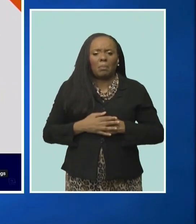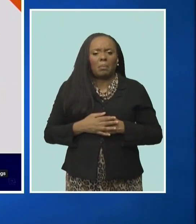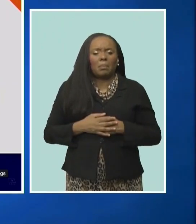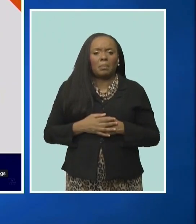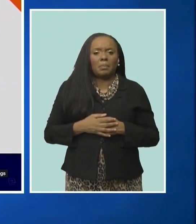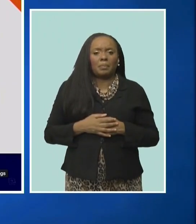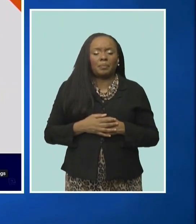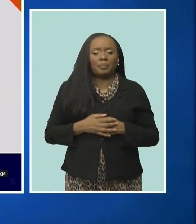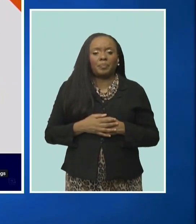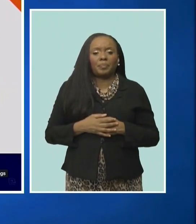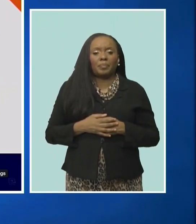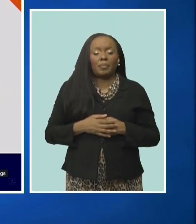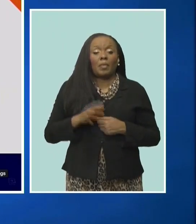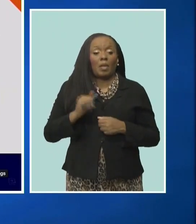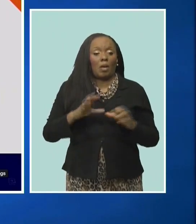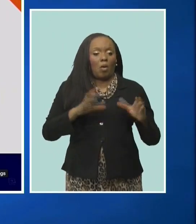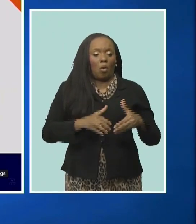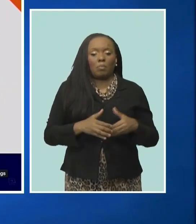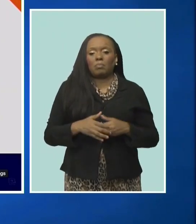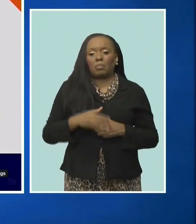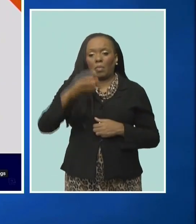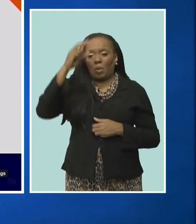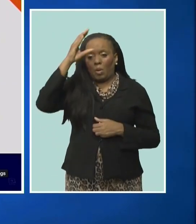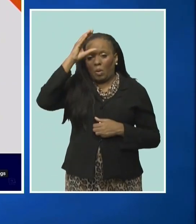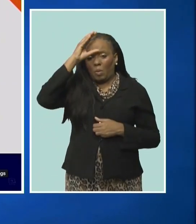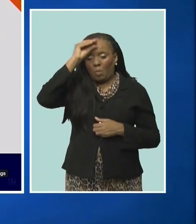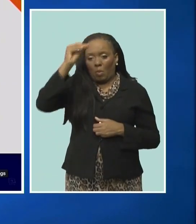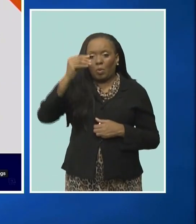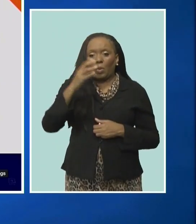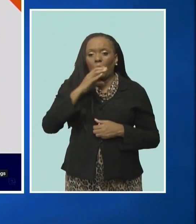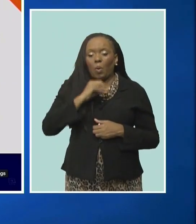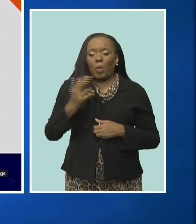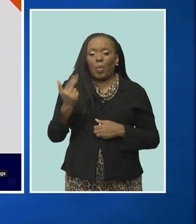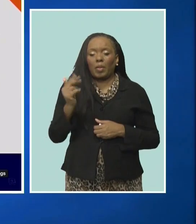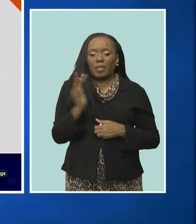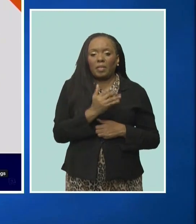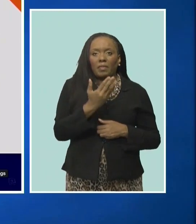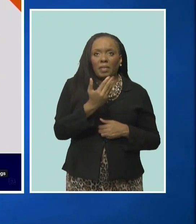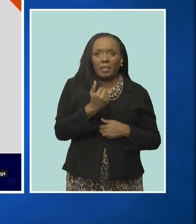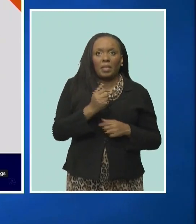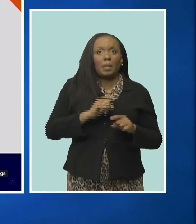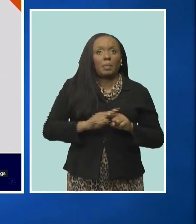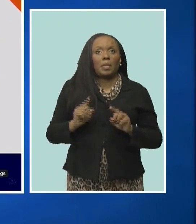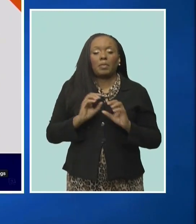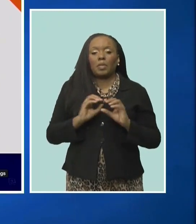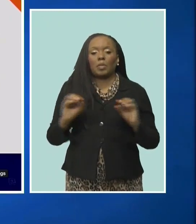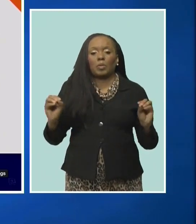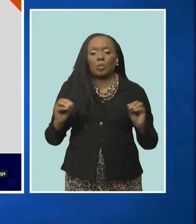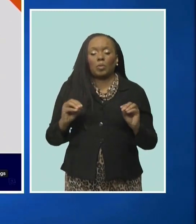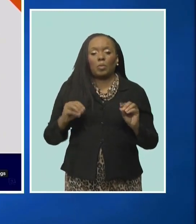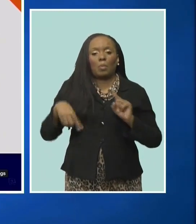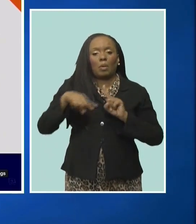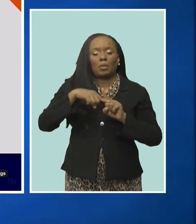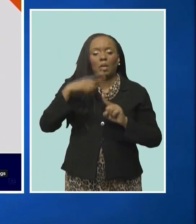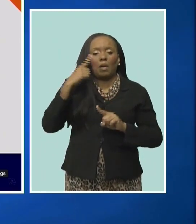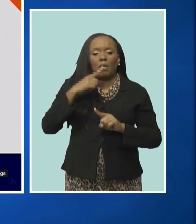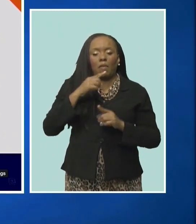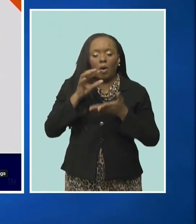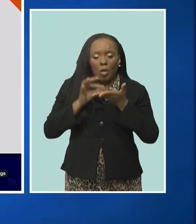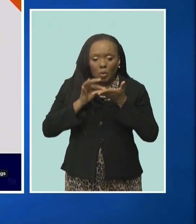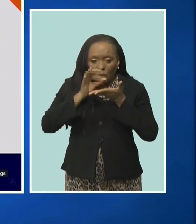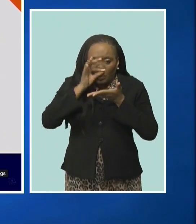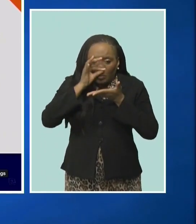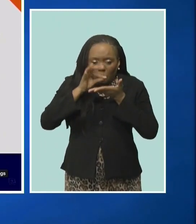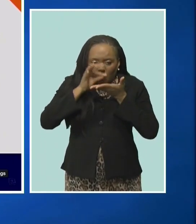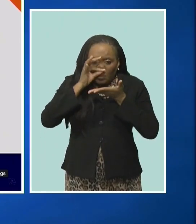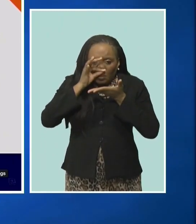demographic. And what's still good news is no one tested positive for cocaine use. And we don't really see that, only once. I think we